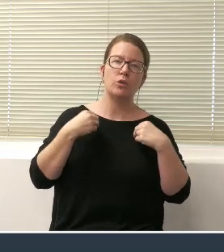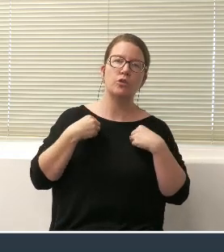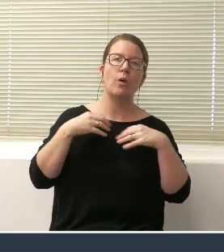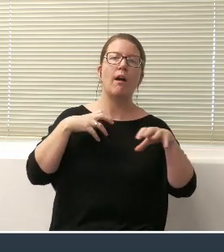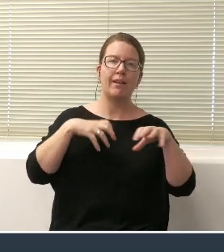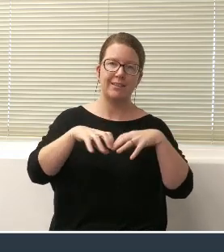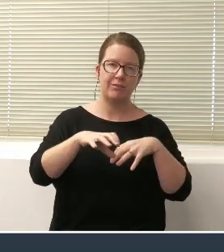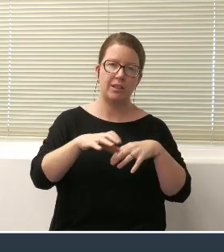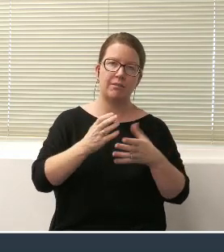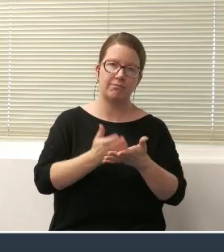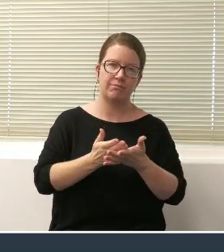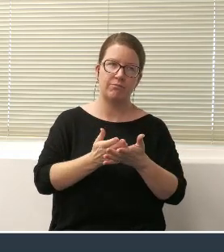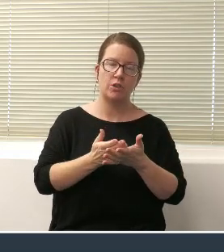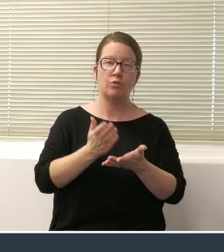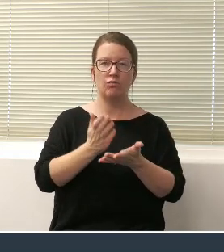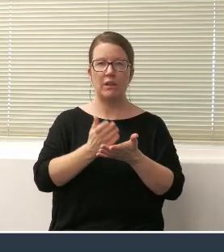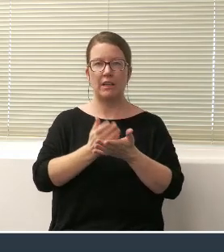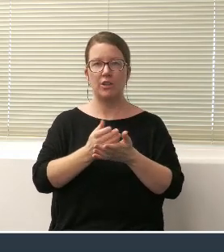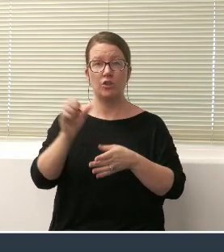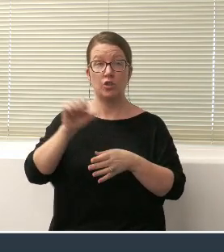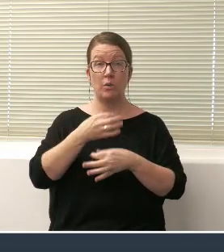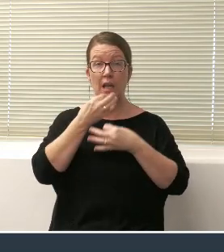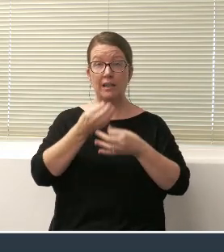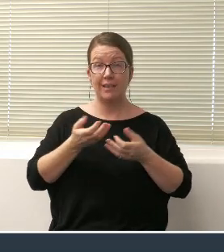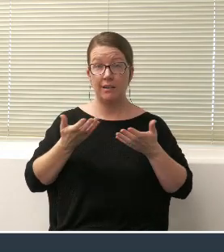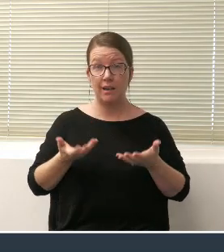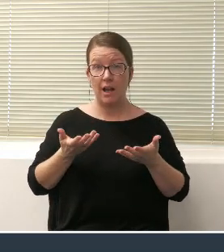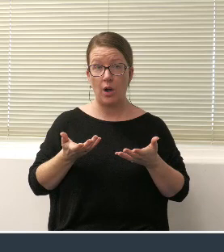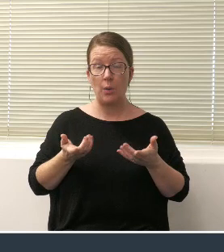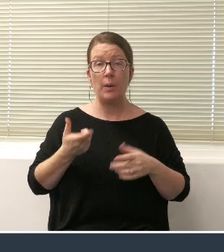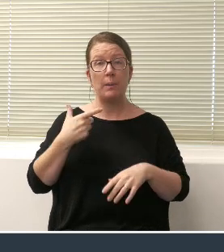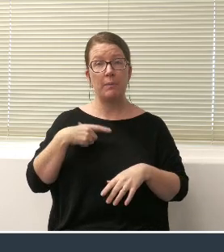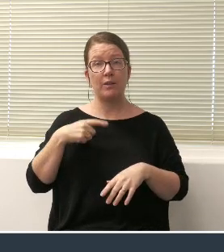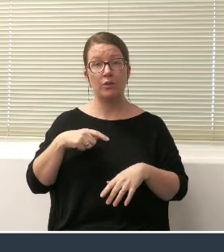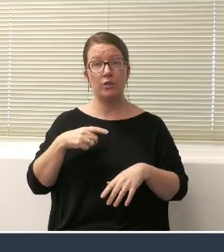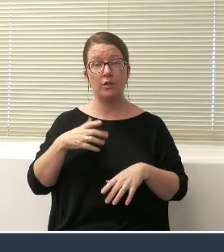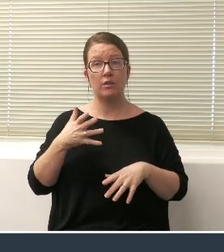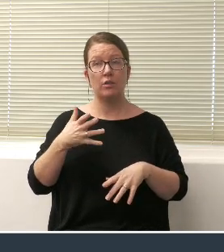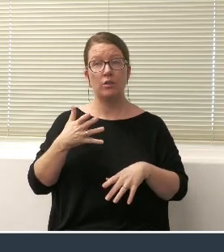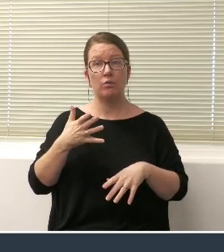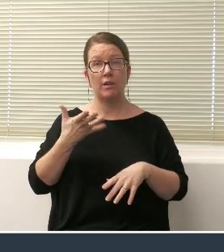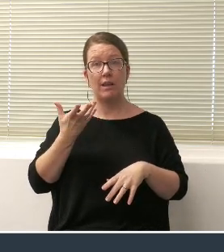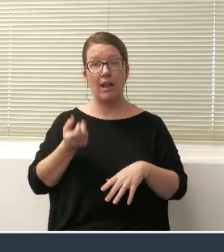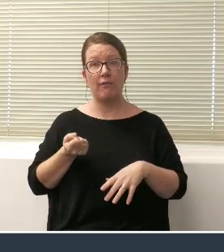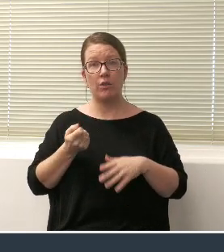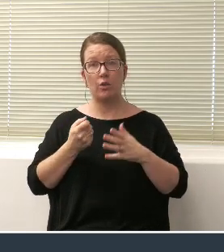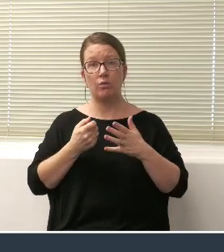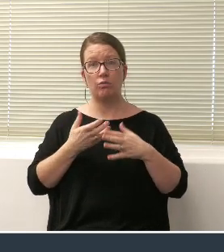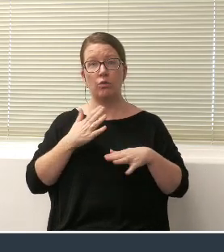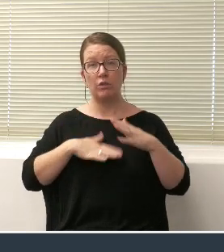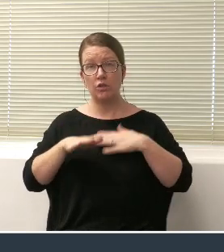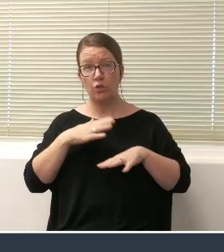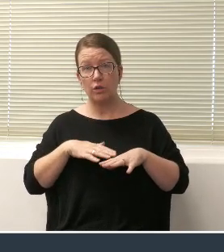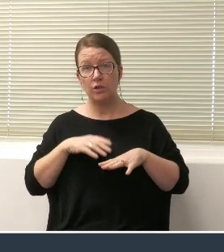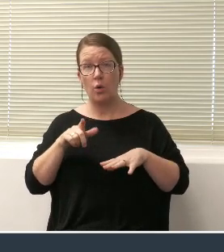activity. Is it worth asking that now, just that we still have the reassurance, or do you want to handle that later? I think we